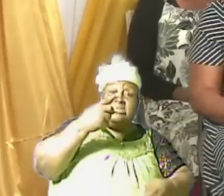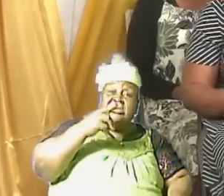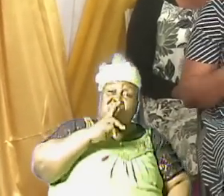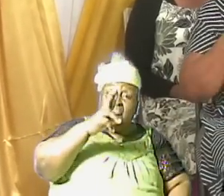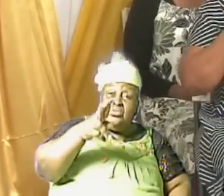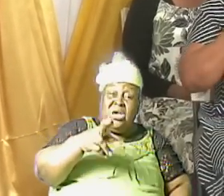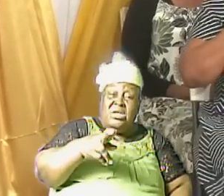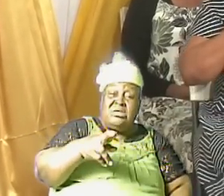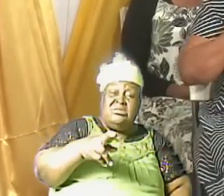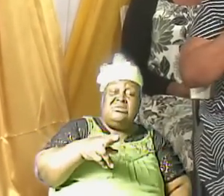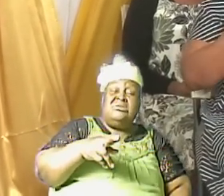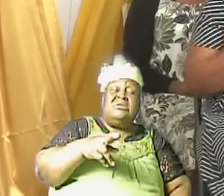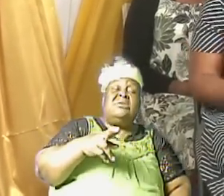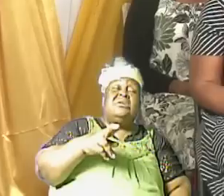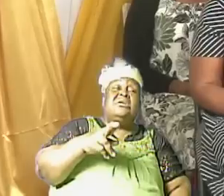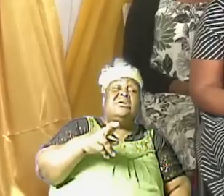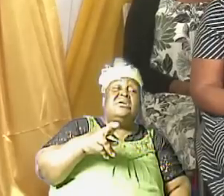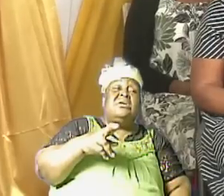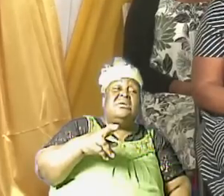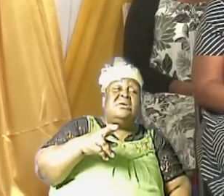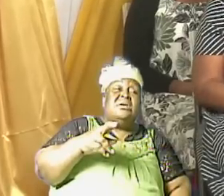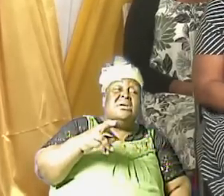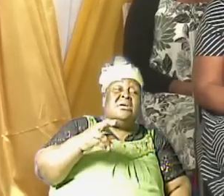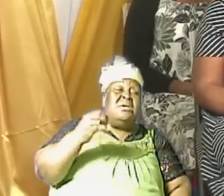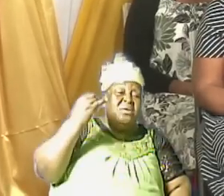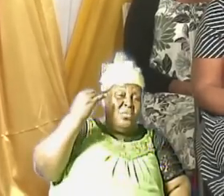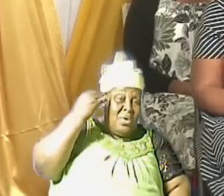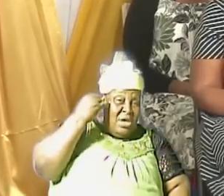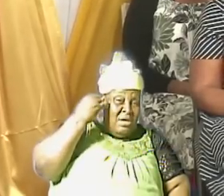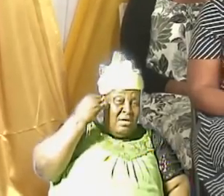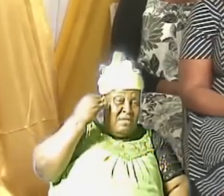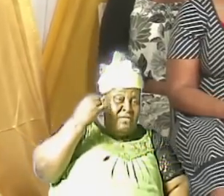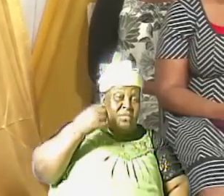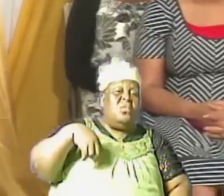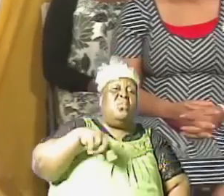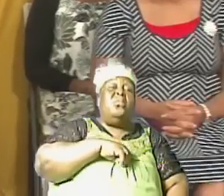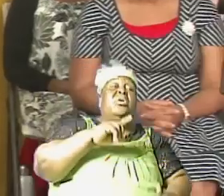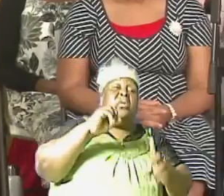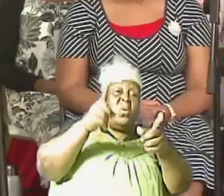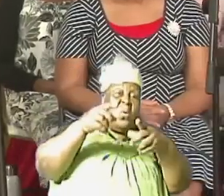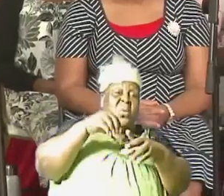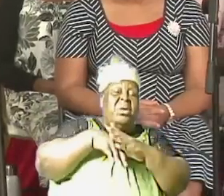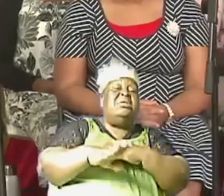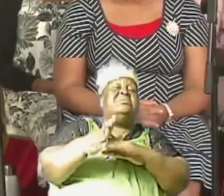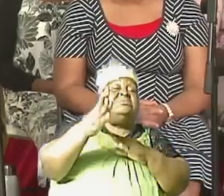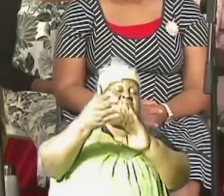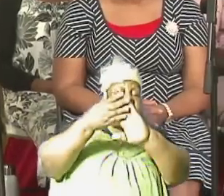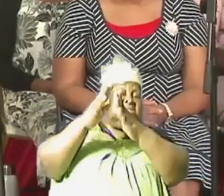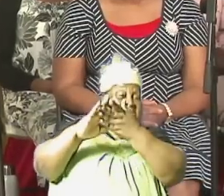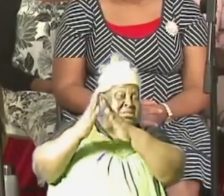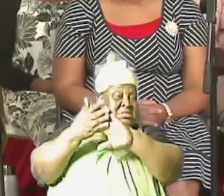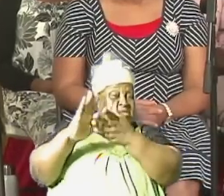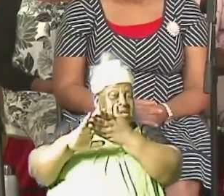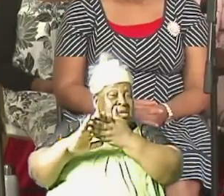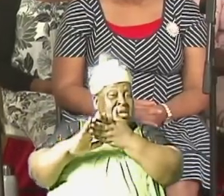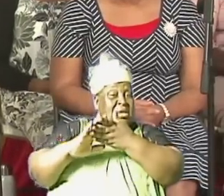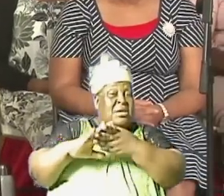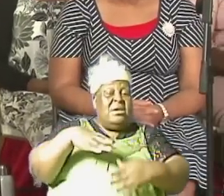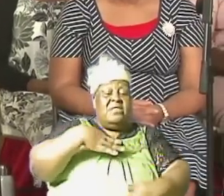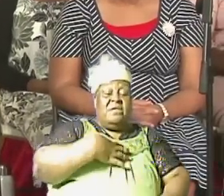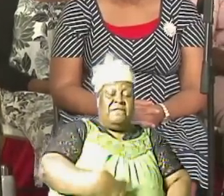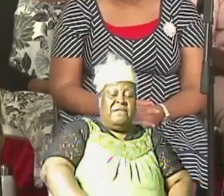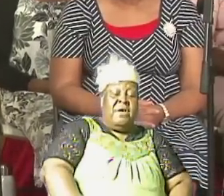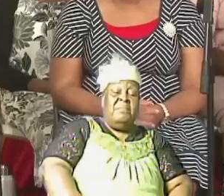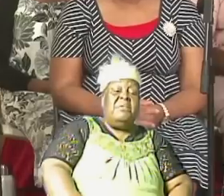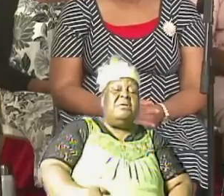reality. They said the reality is that if we go into the city, the